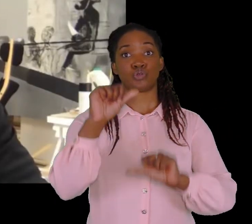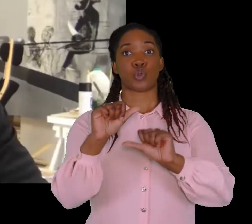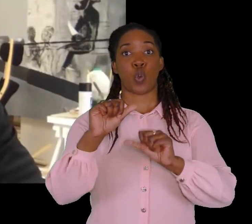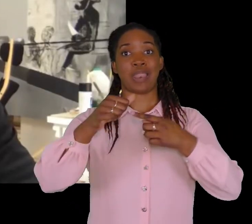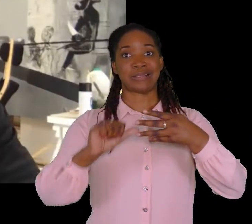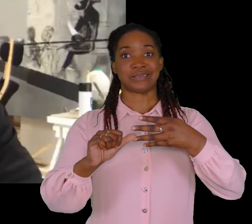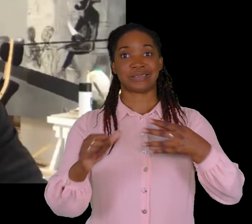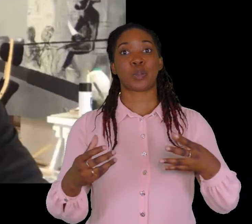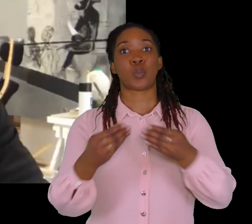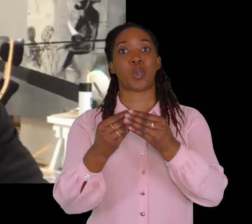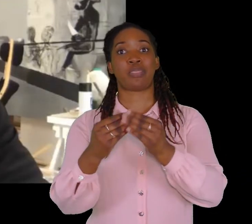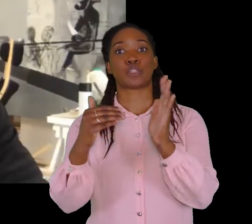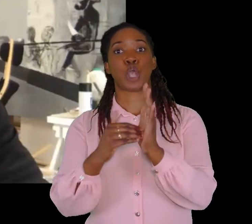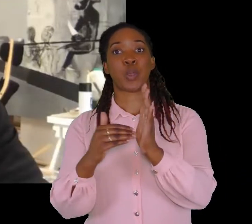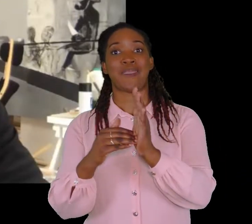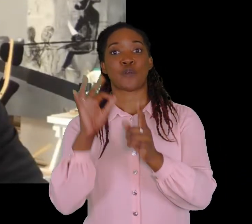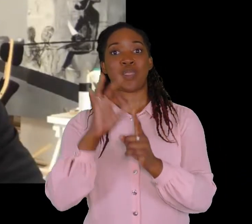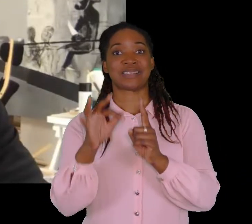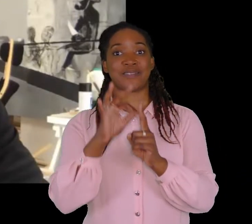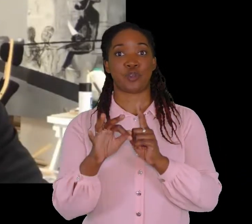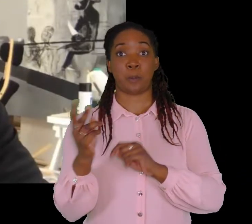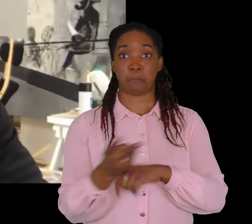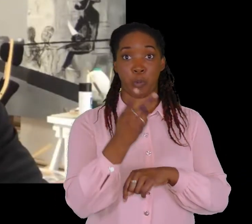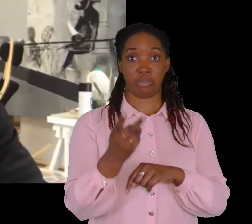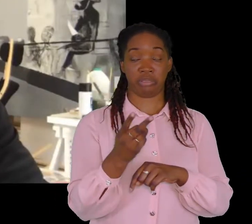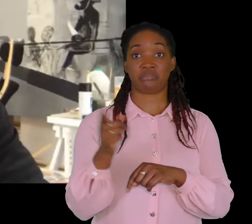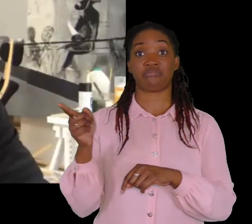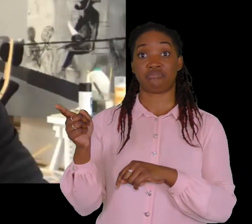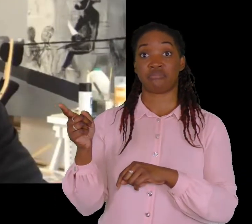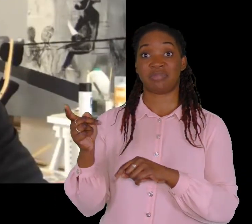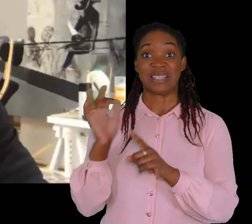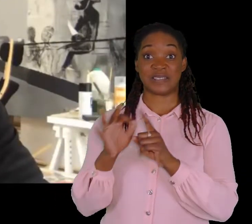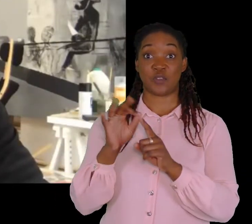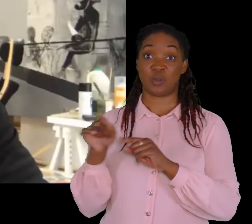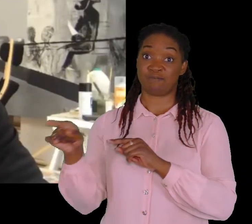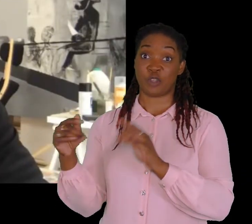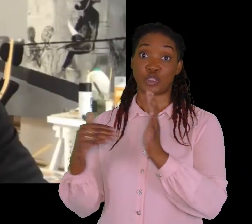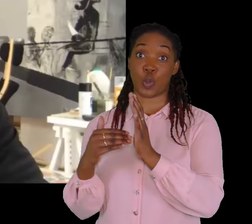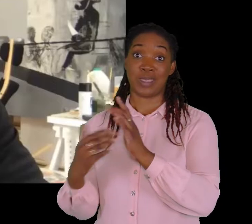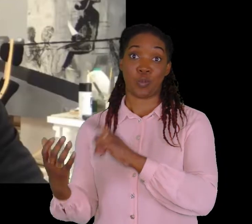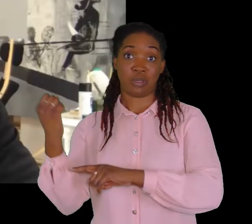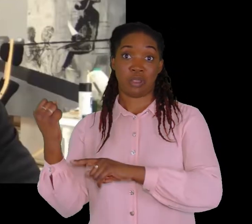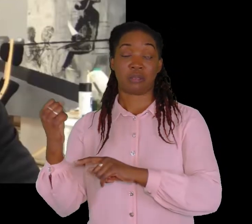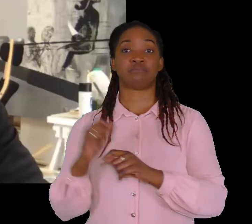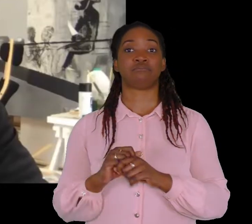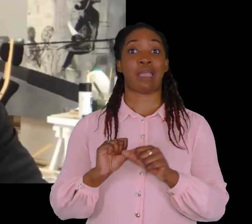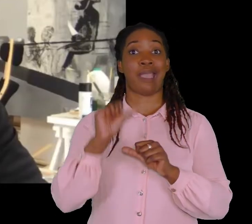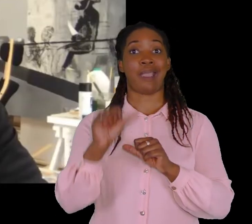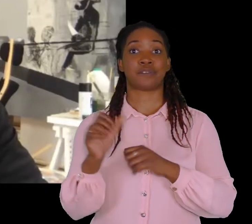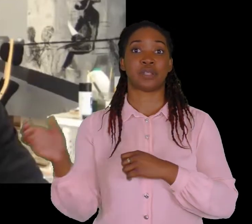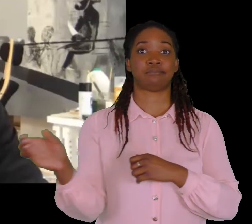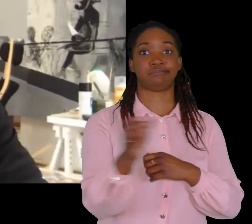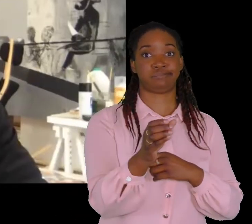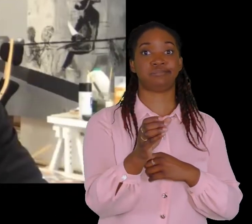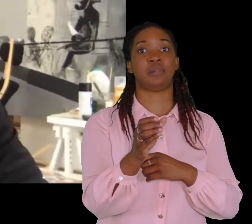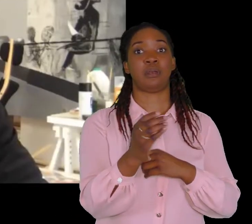the interview. She got the job. But right after she was employed as a director, she asked me if I would work